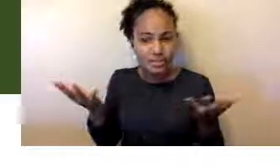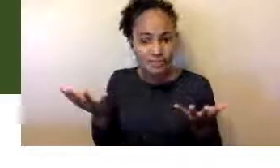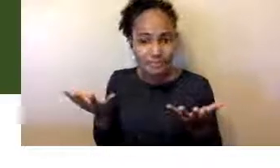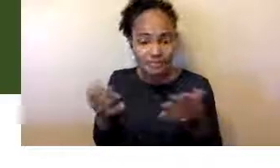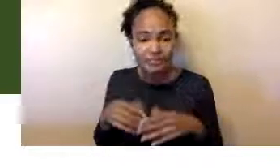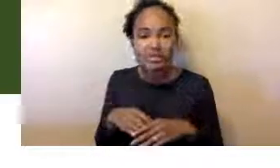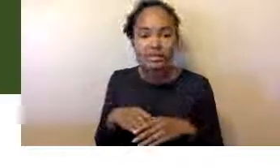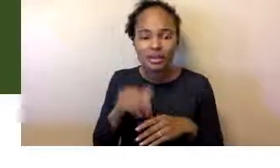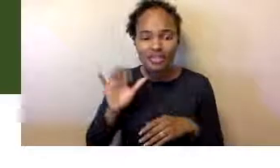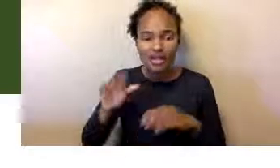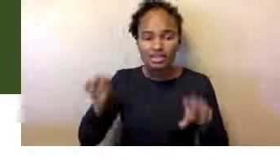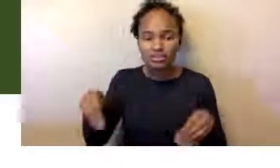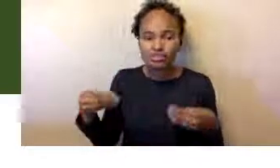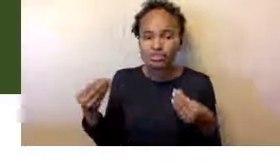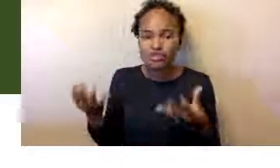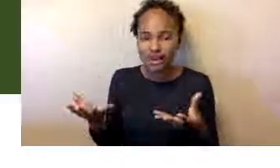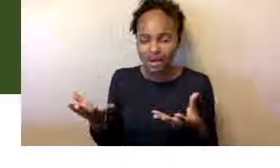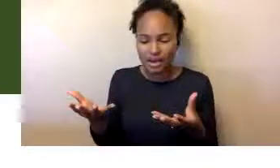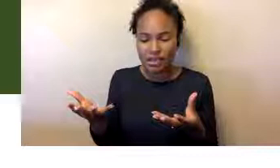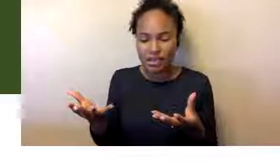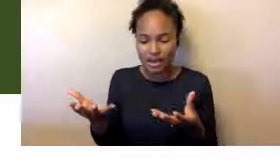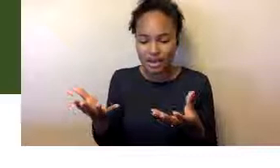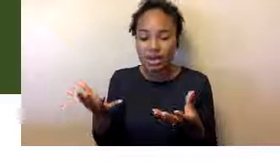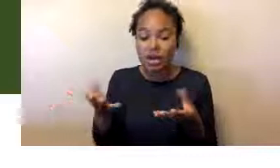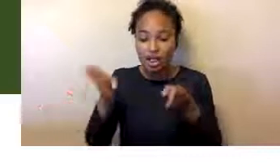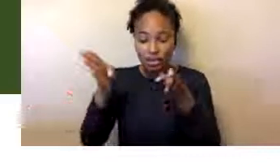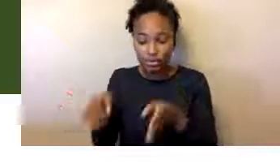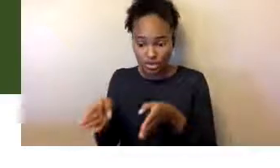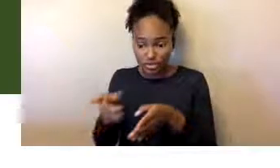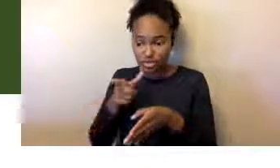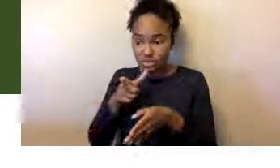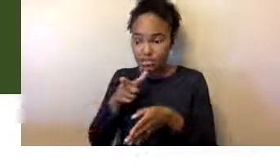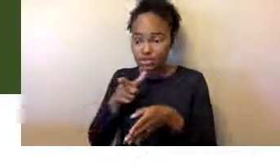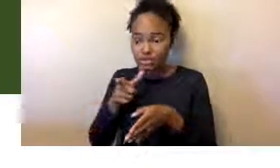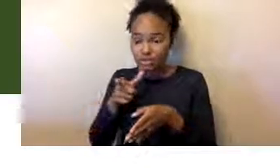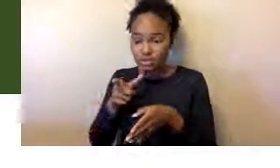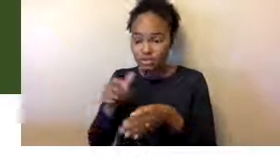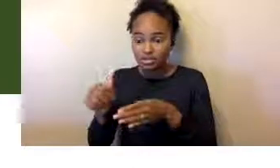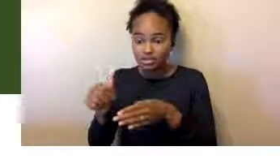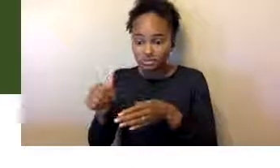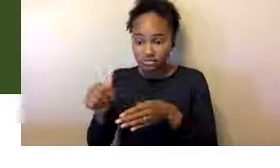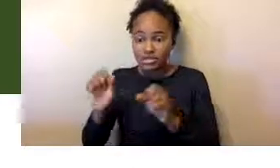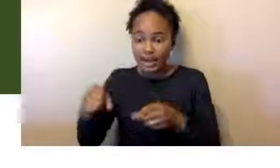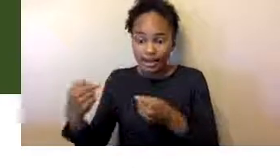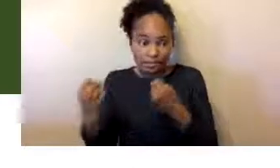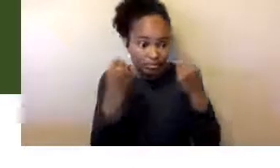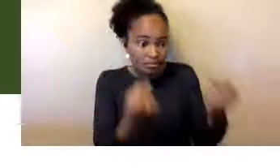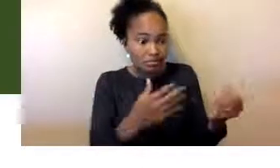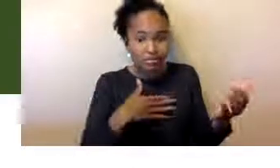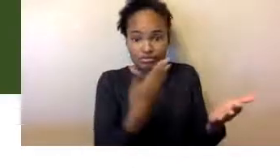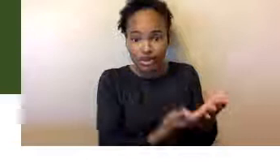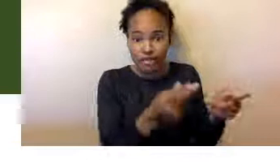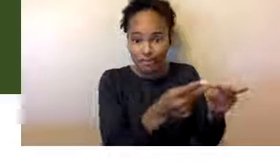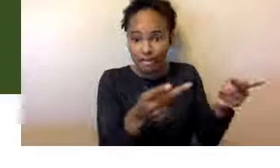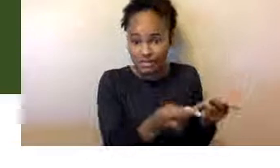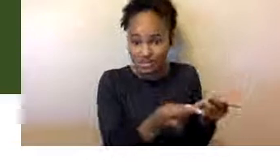mobile crisis providers can actually go to the scene of a mental health crisis. So an individual would